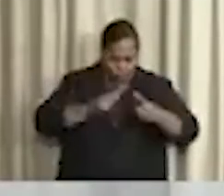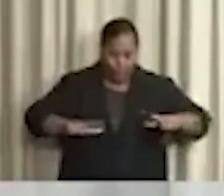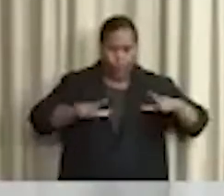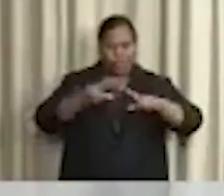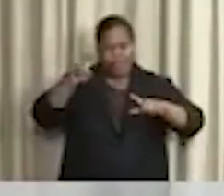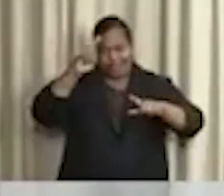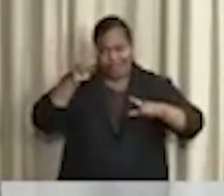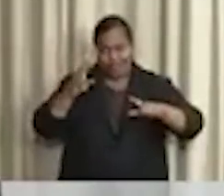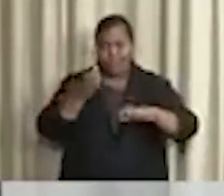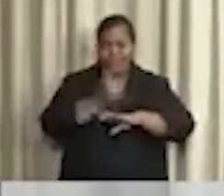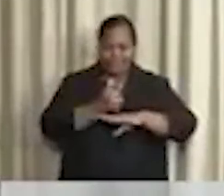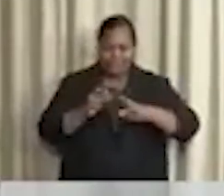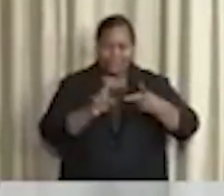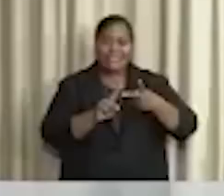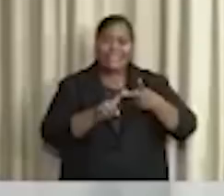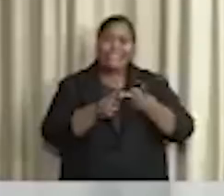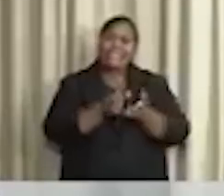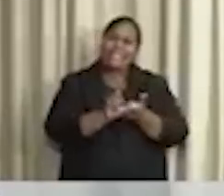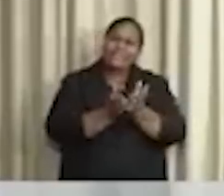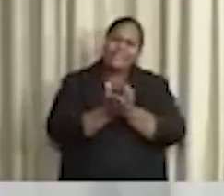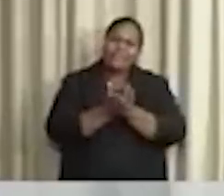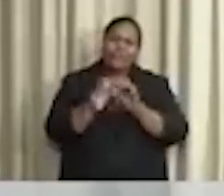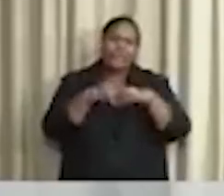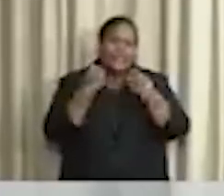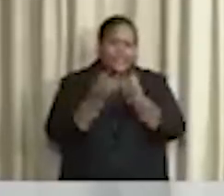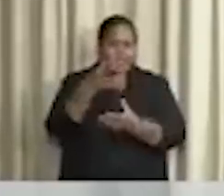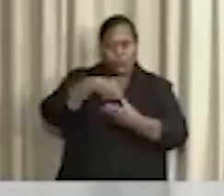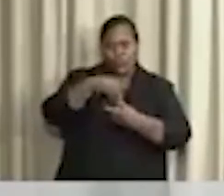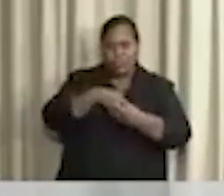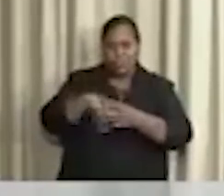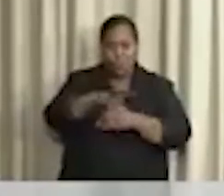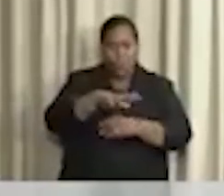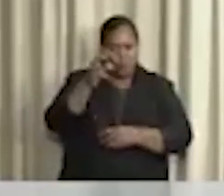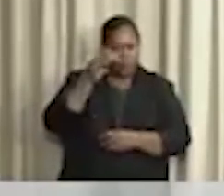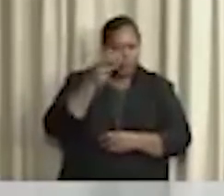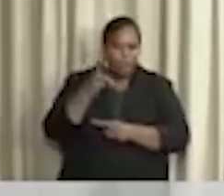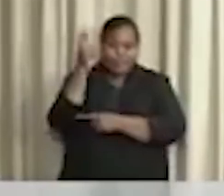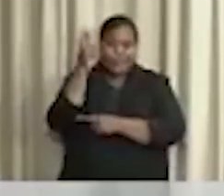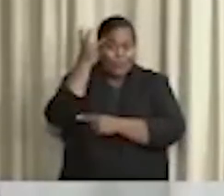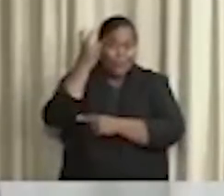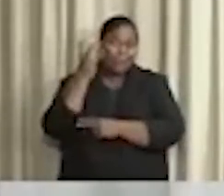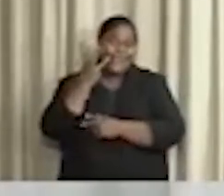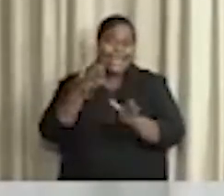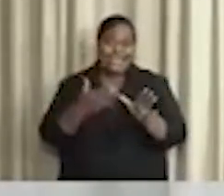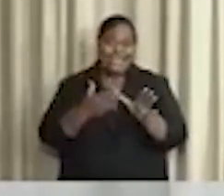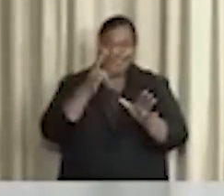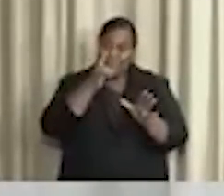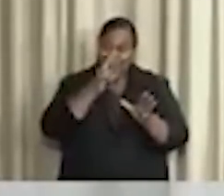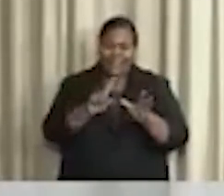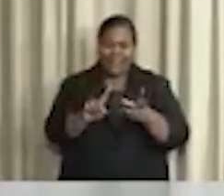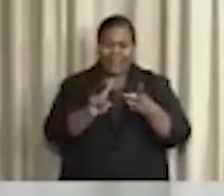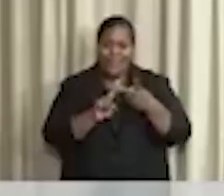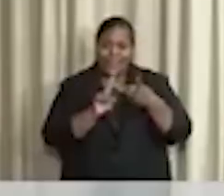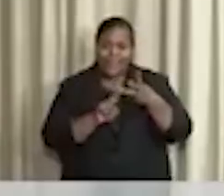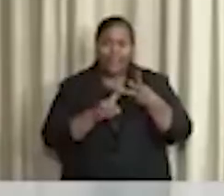governments, civil service organizations, including those representing women and indigenous peoples,